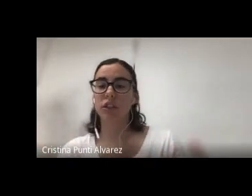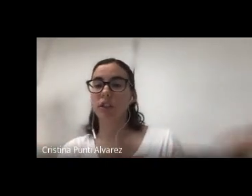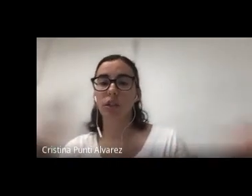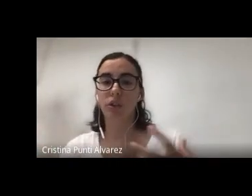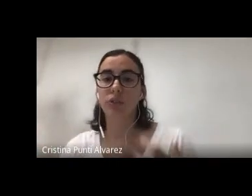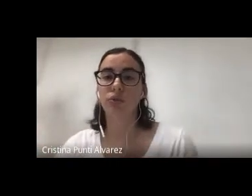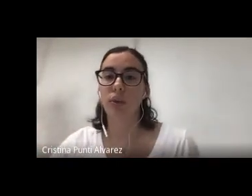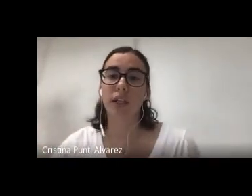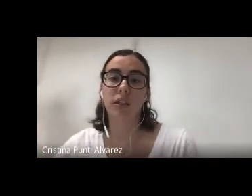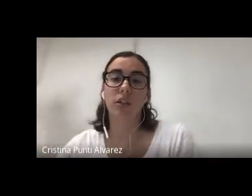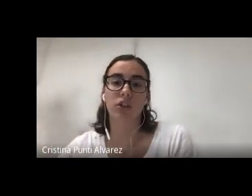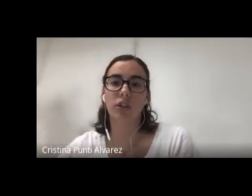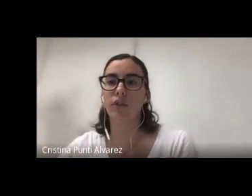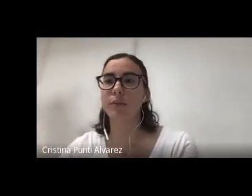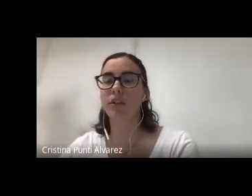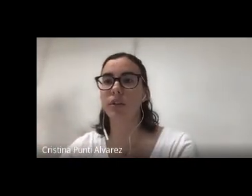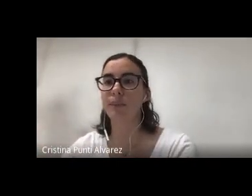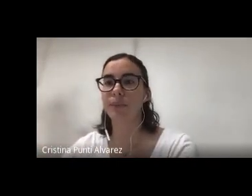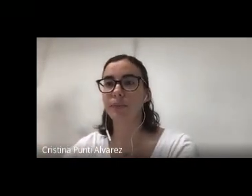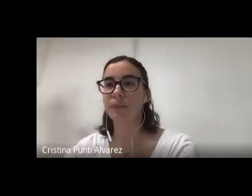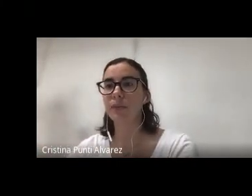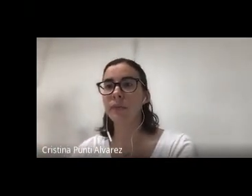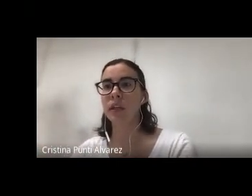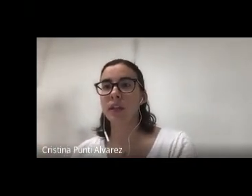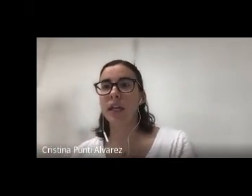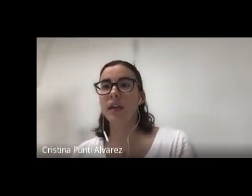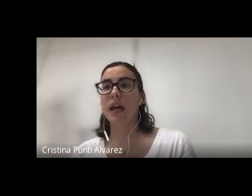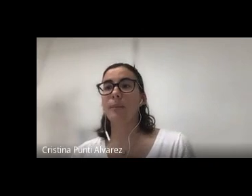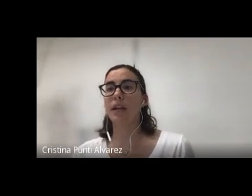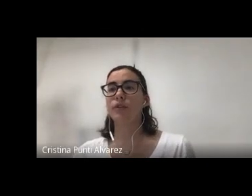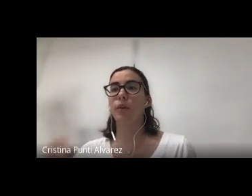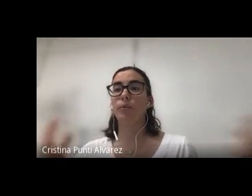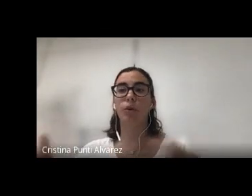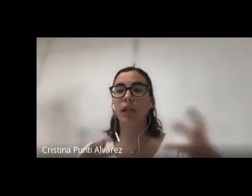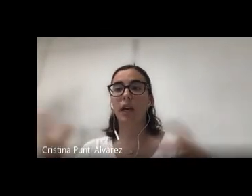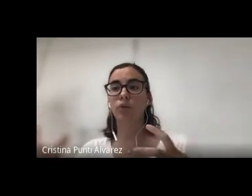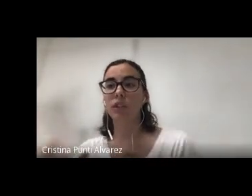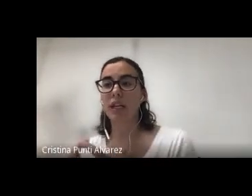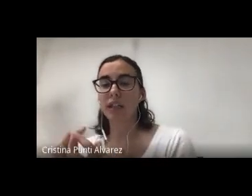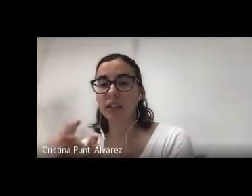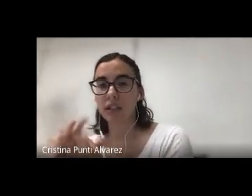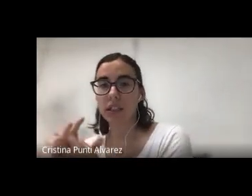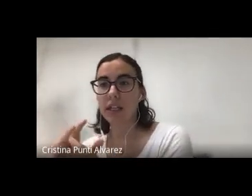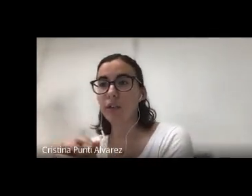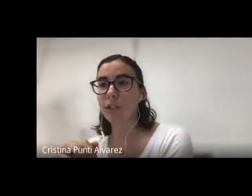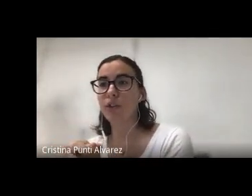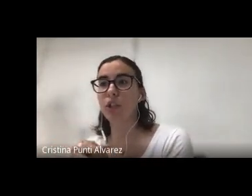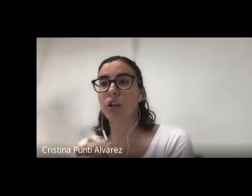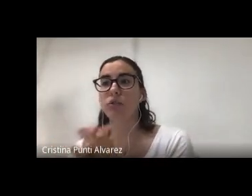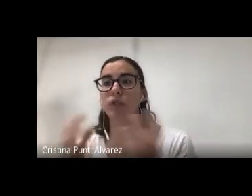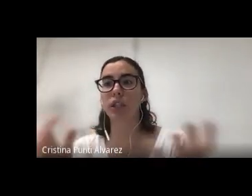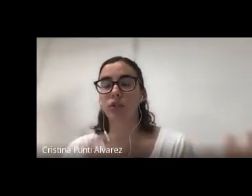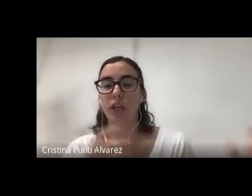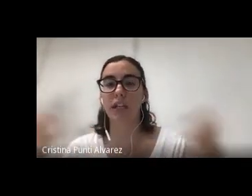post-detection systems in order to track this lost information. Then, apart from knowing how to extract this hand information from